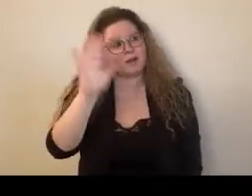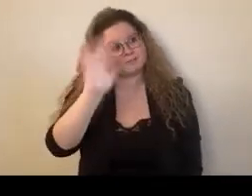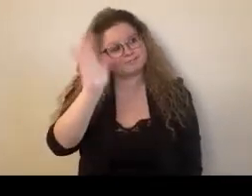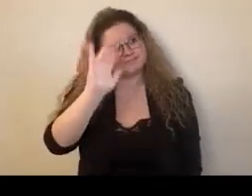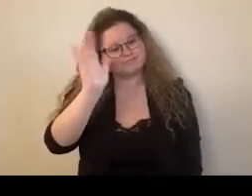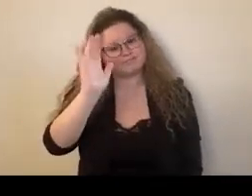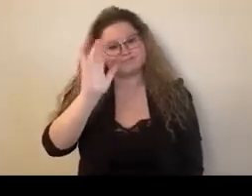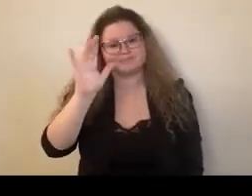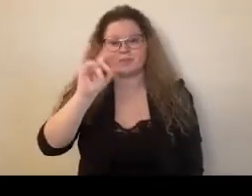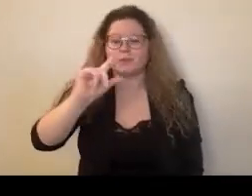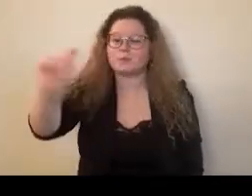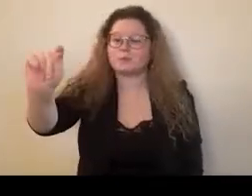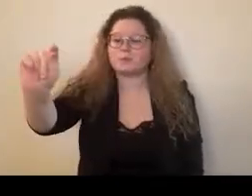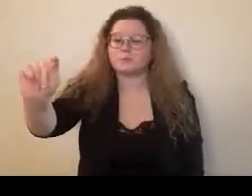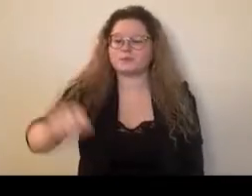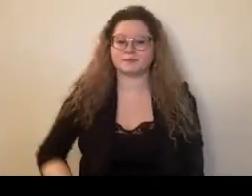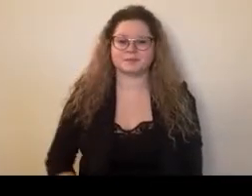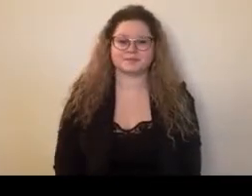street.